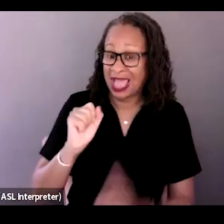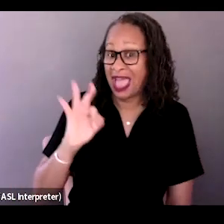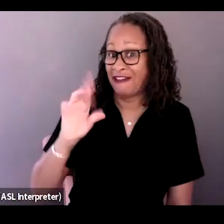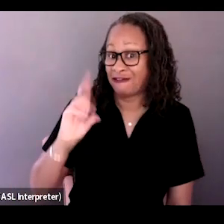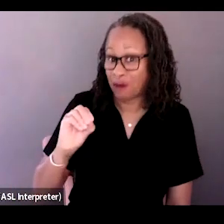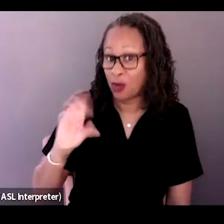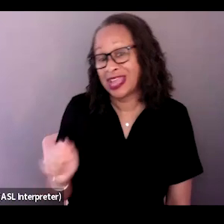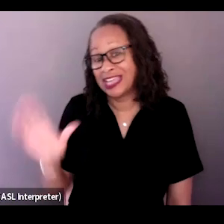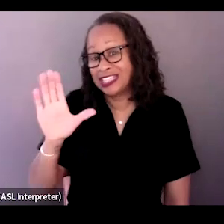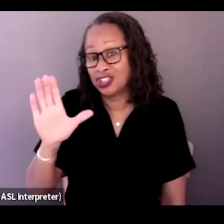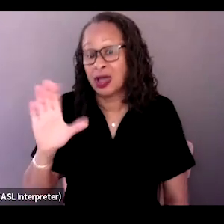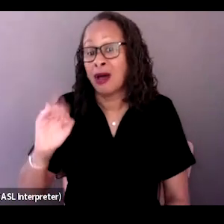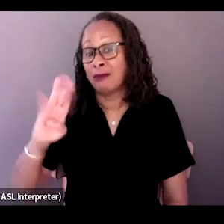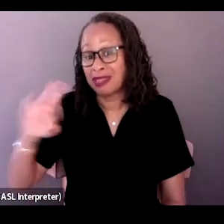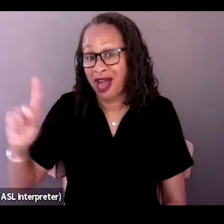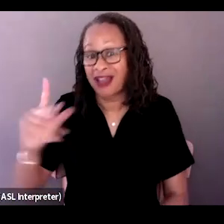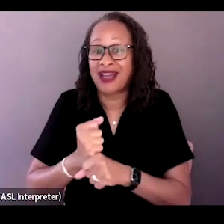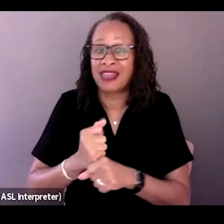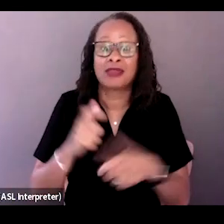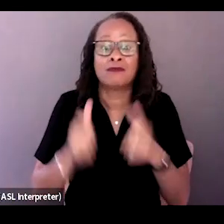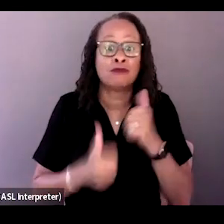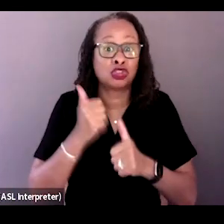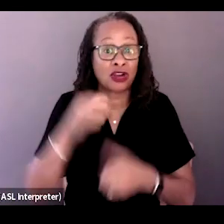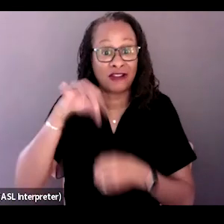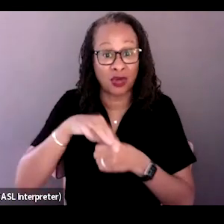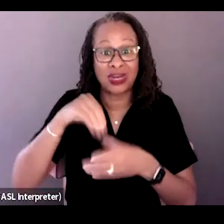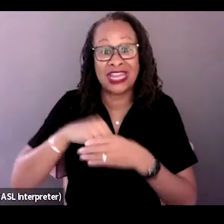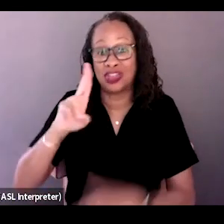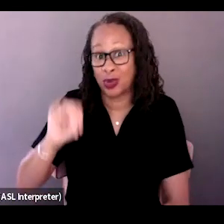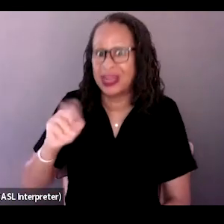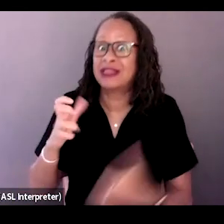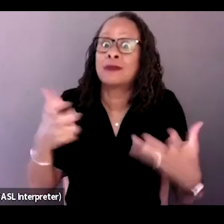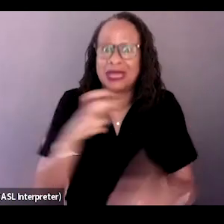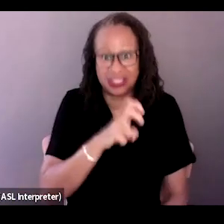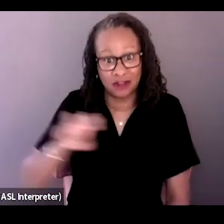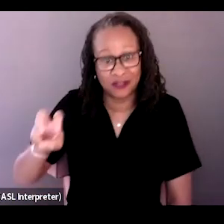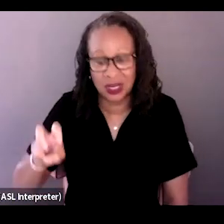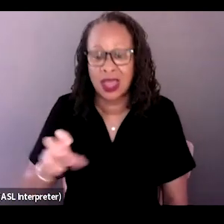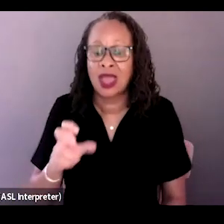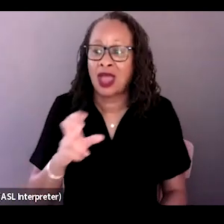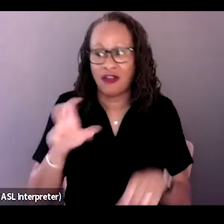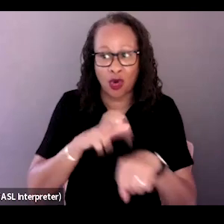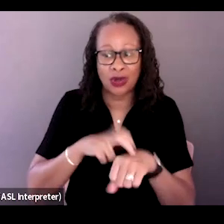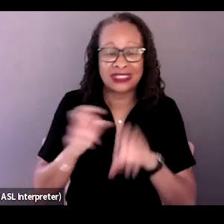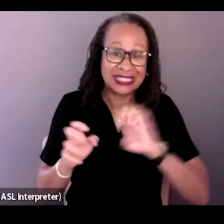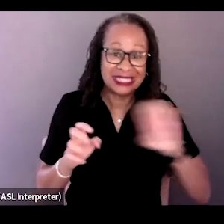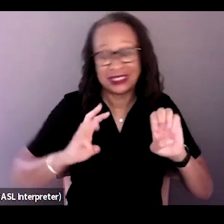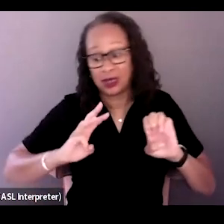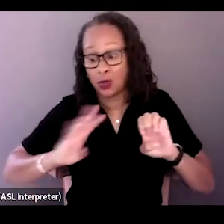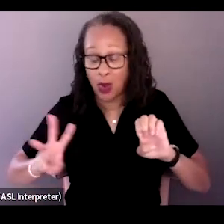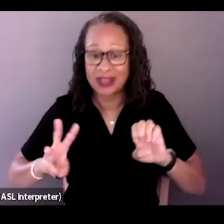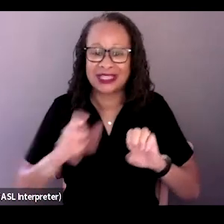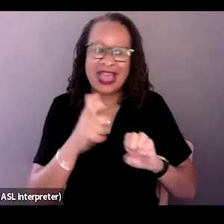majority votes within the United Nations. And that's a big shift. And so, of course, East and West, not saying that Nikita Khrushchev